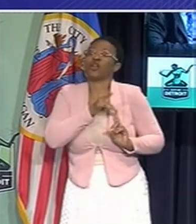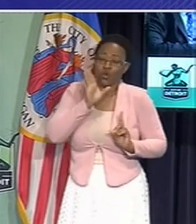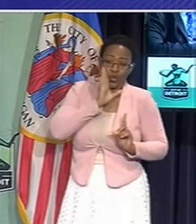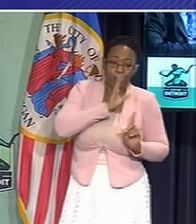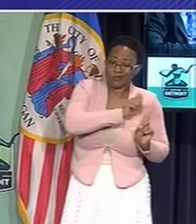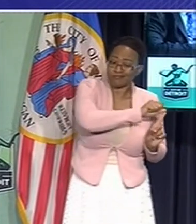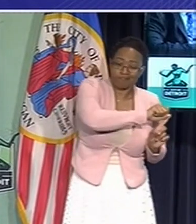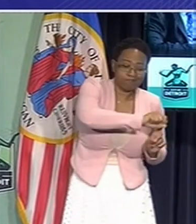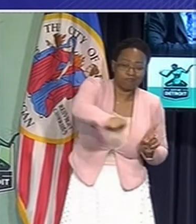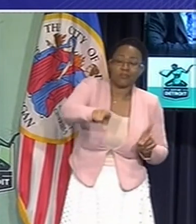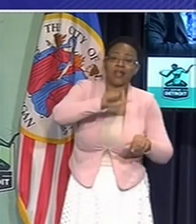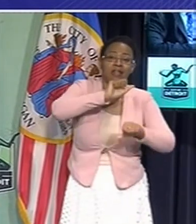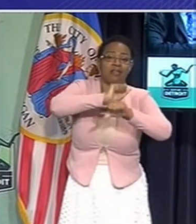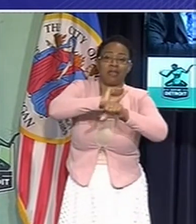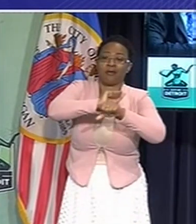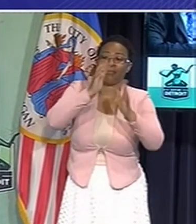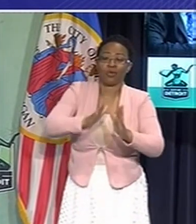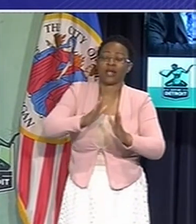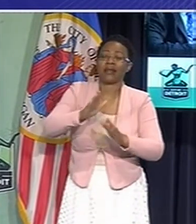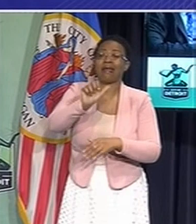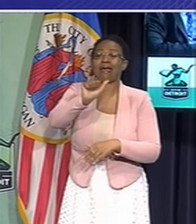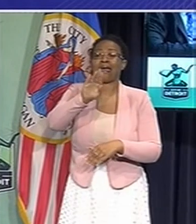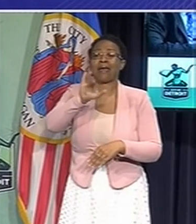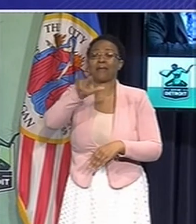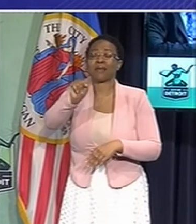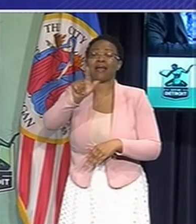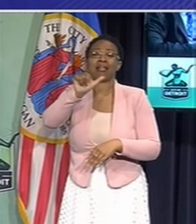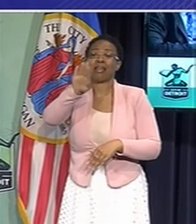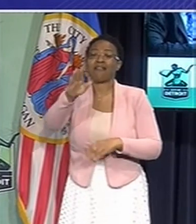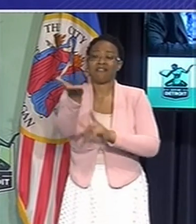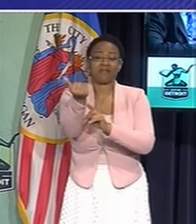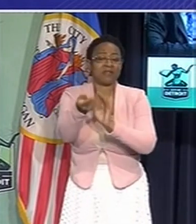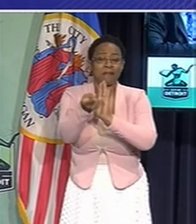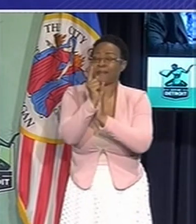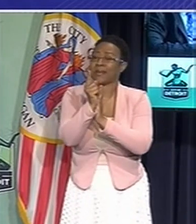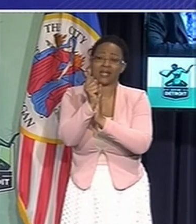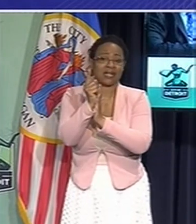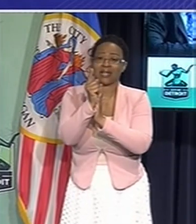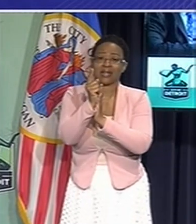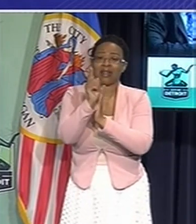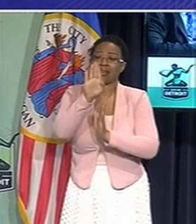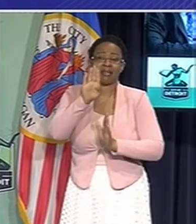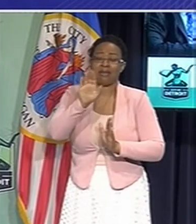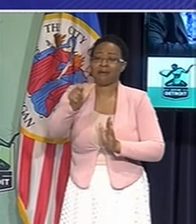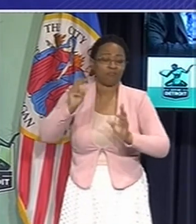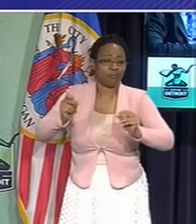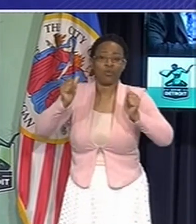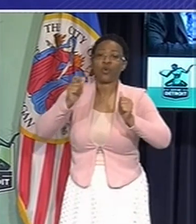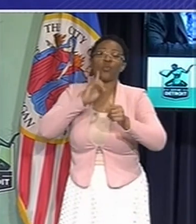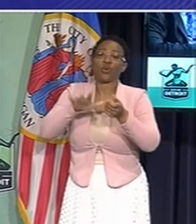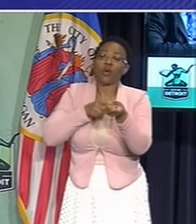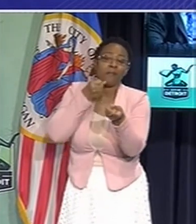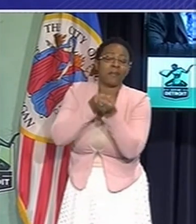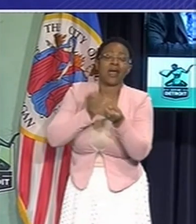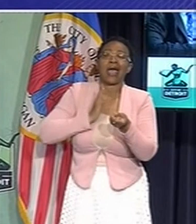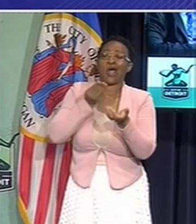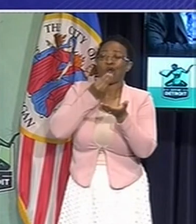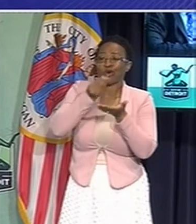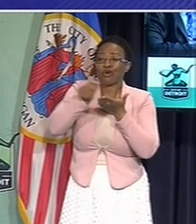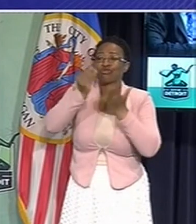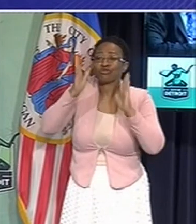straight over to the Abbott lab, get him a 15-minute test. We are going to back our grocers and our food handlers in a way that gives